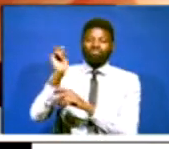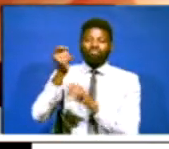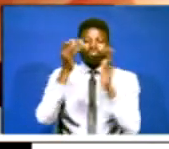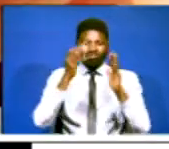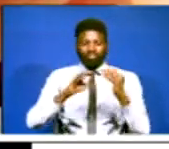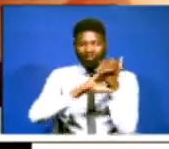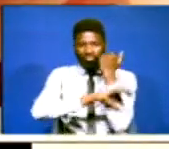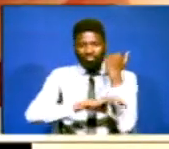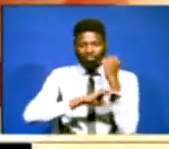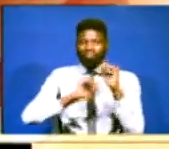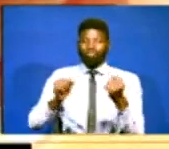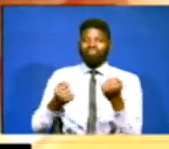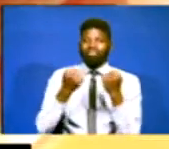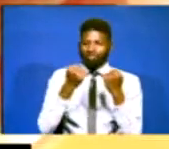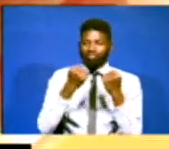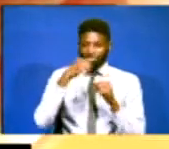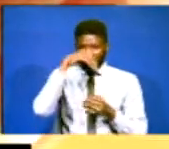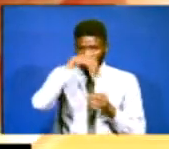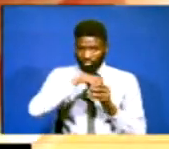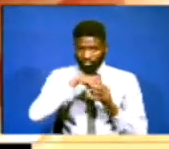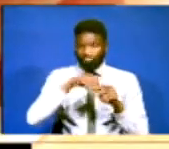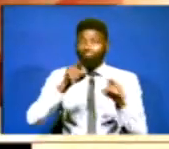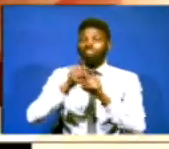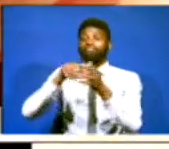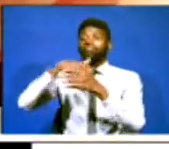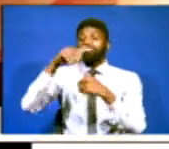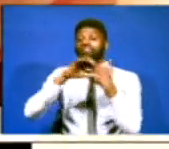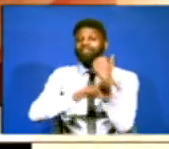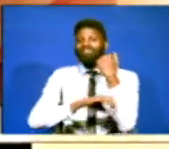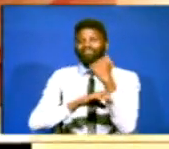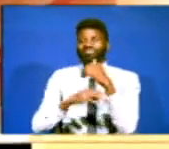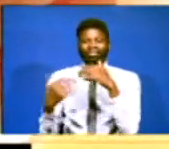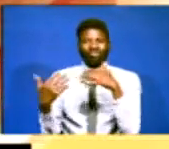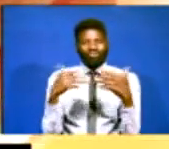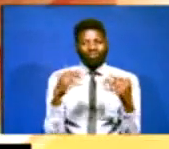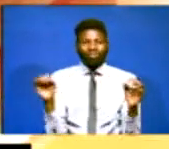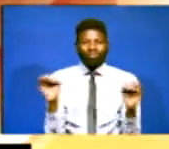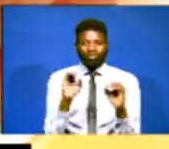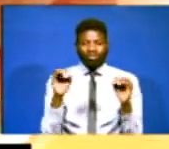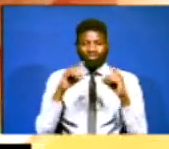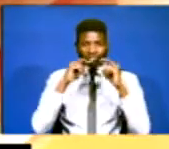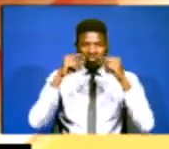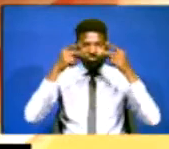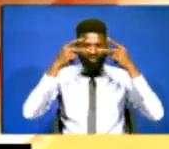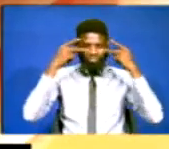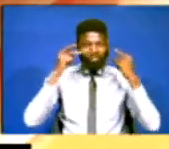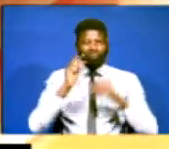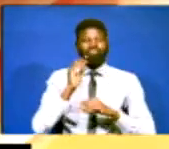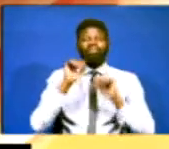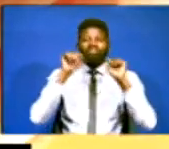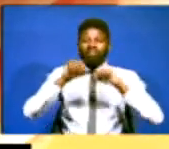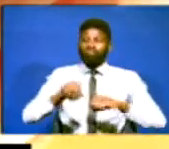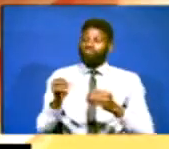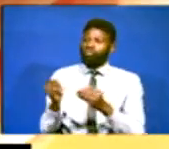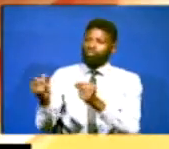internal and foreign aggression. Duale, however, says terror can only be dealt with if communities play